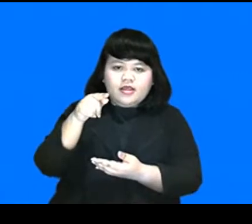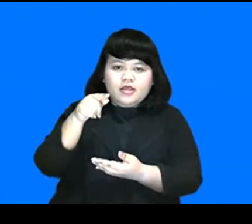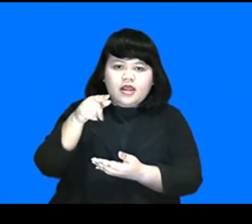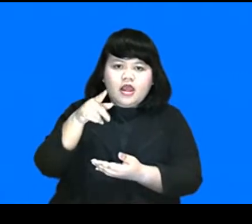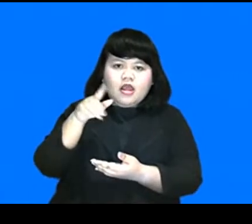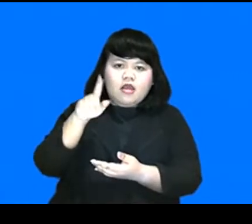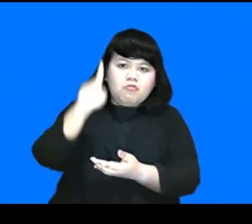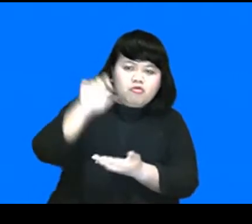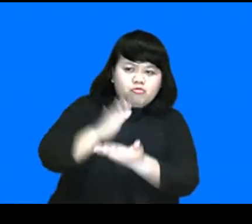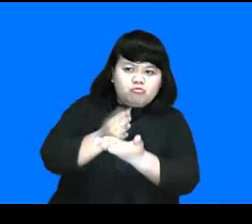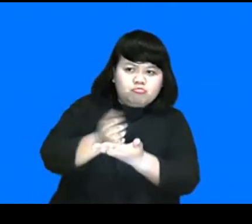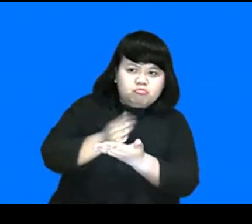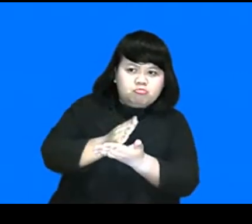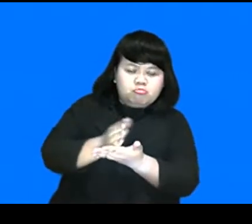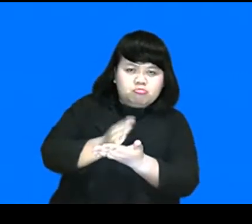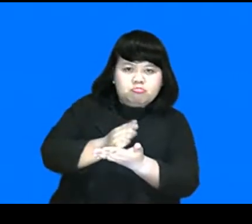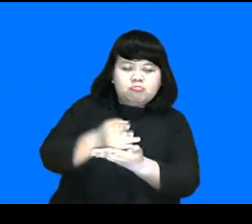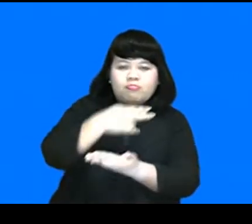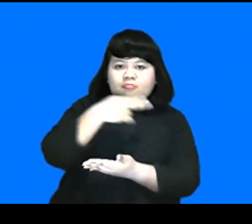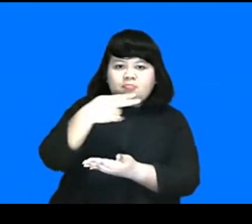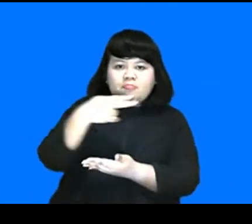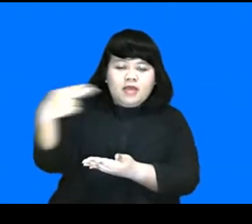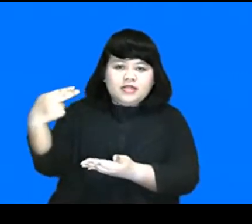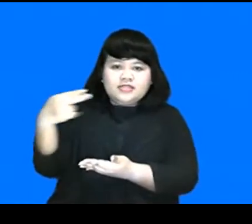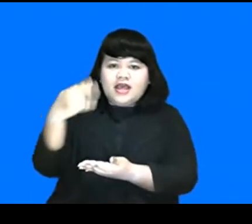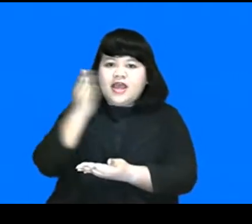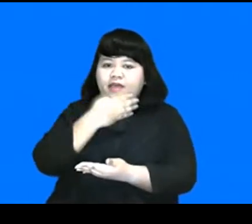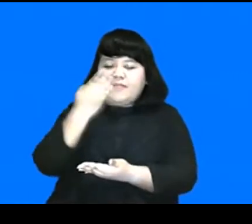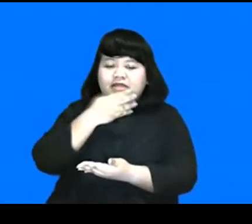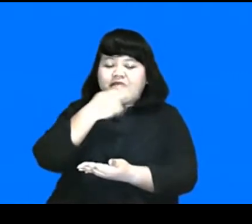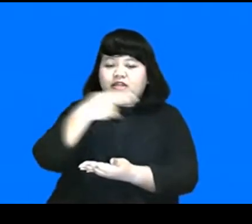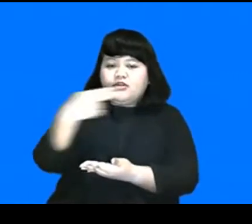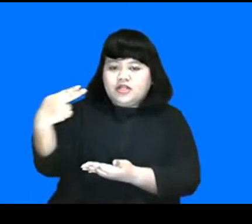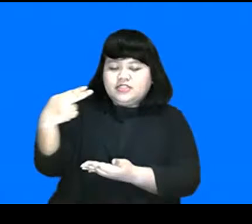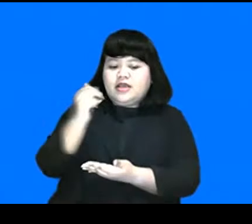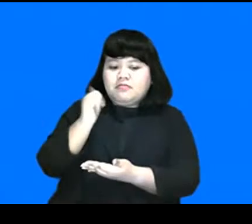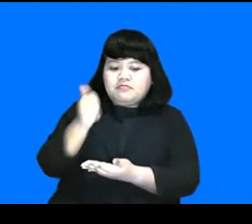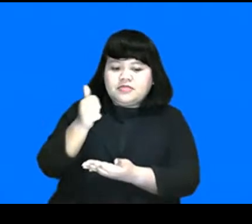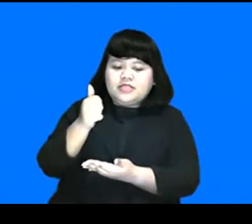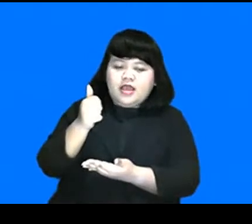an interpreter ready. Thank you.